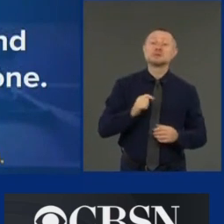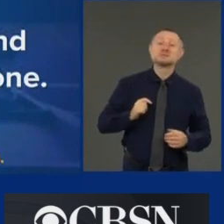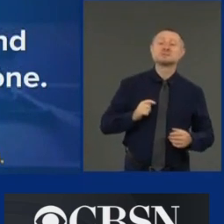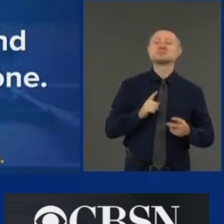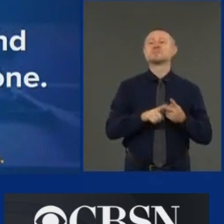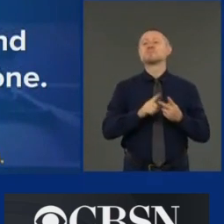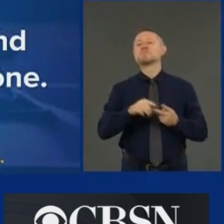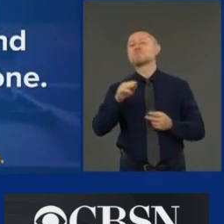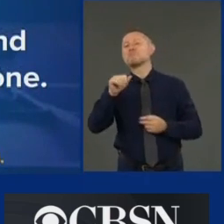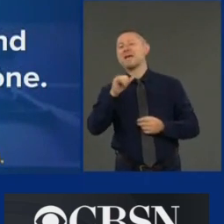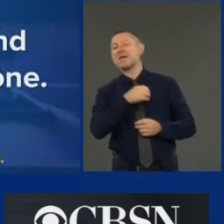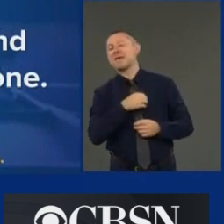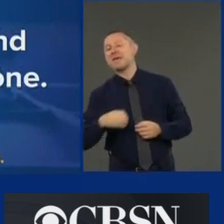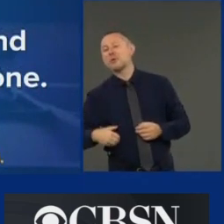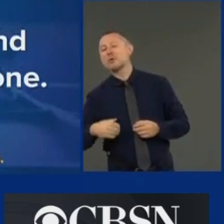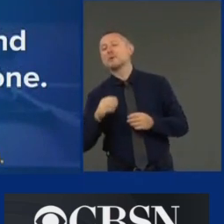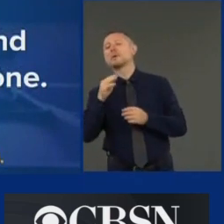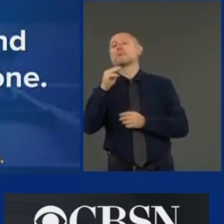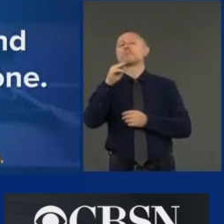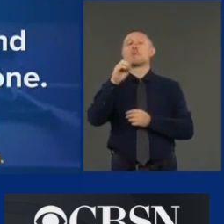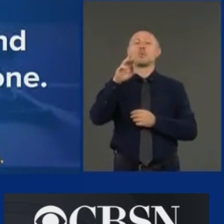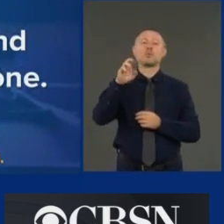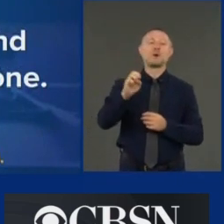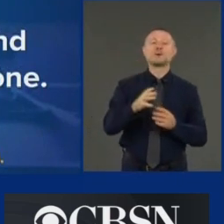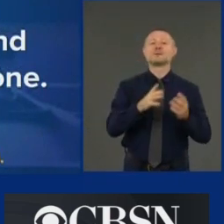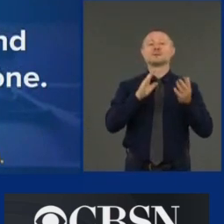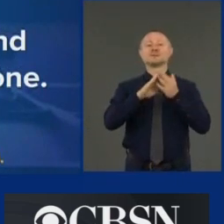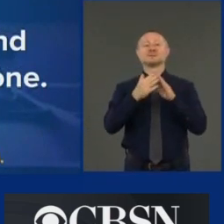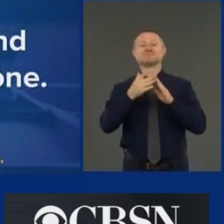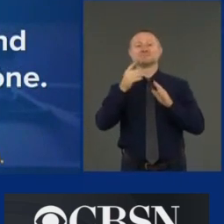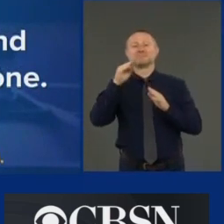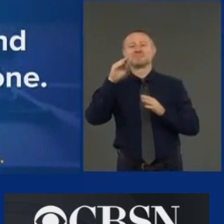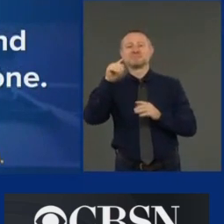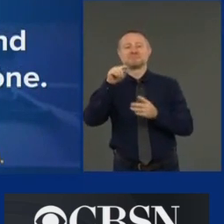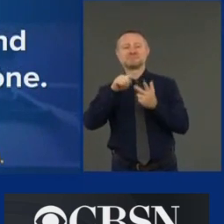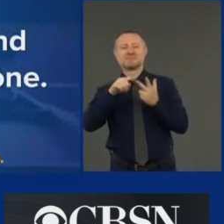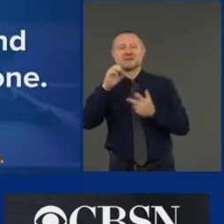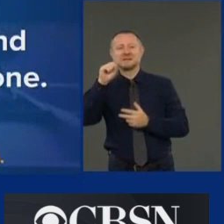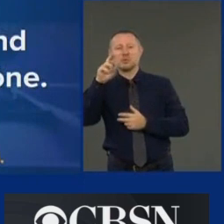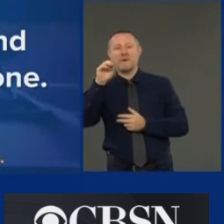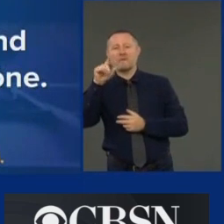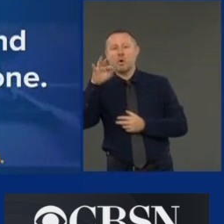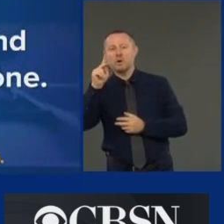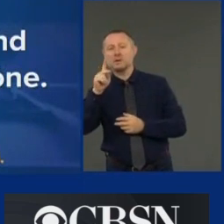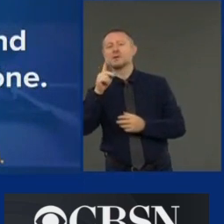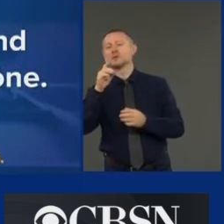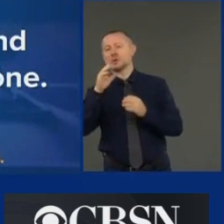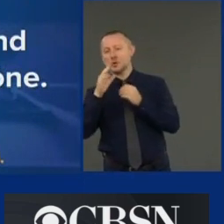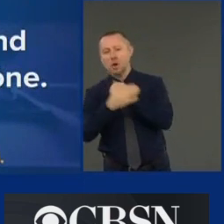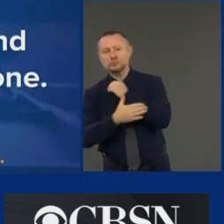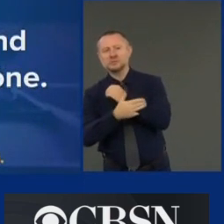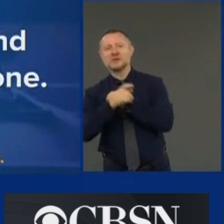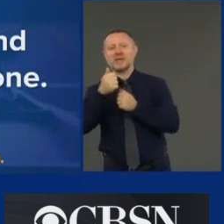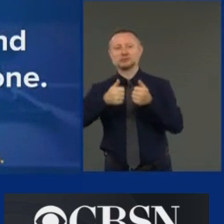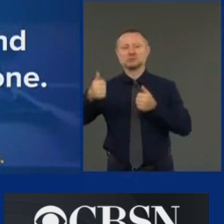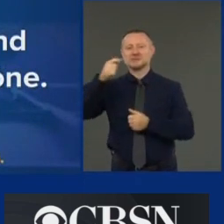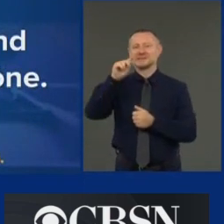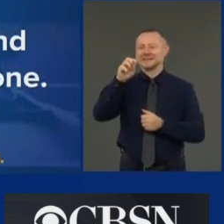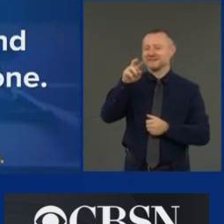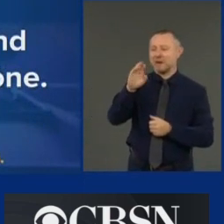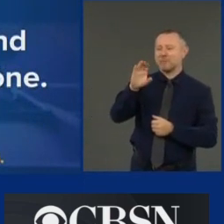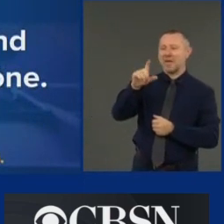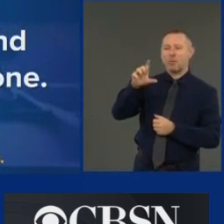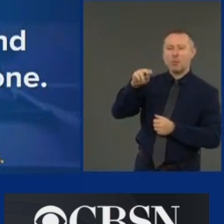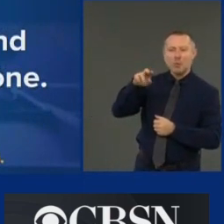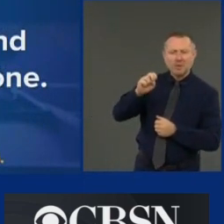and County Executive Steve Ballone. The concert series happened over the weekend, and the